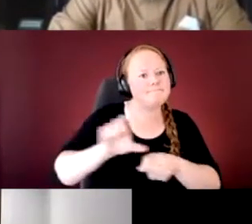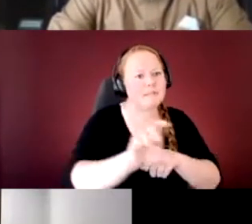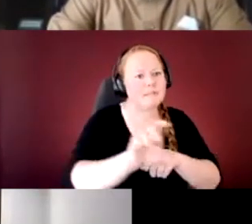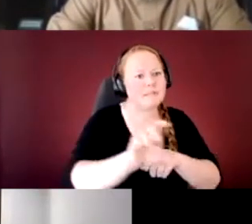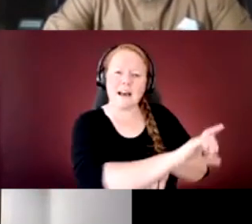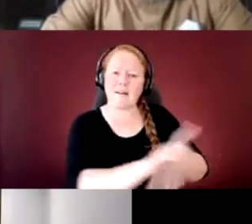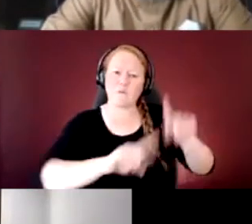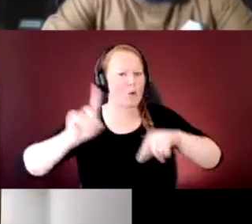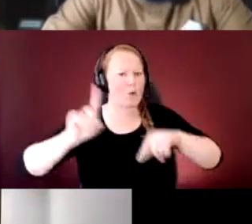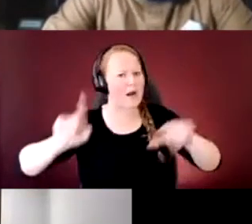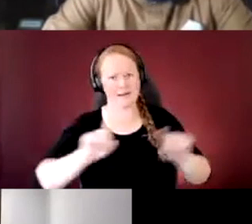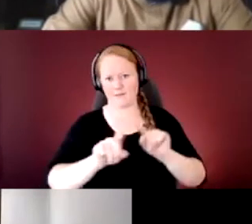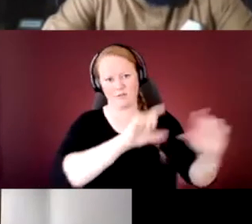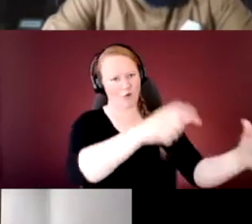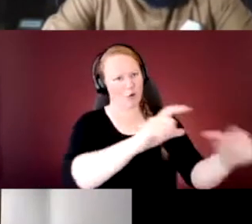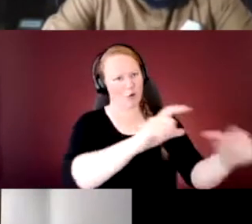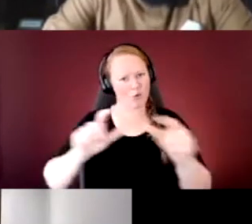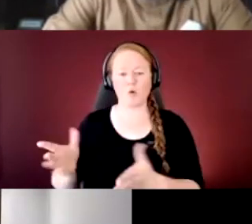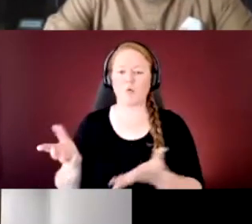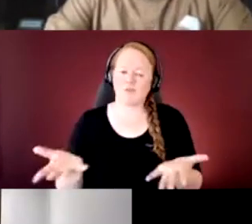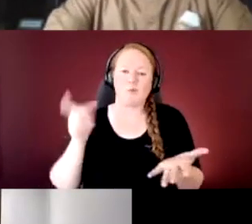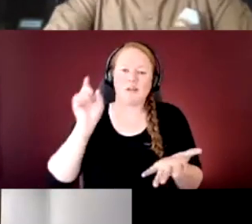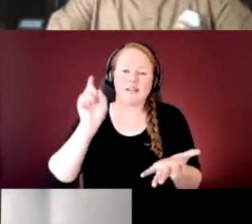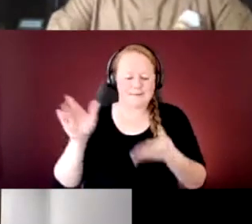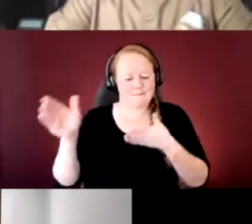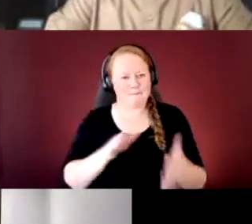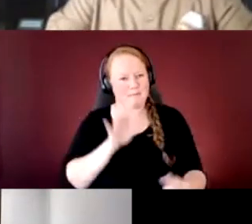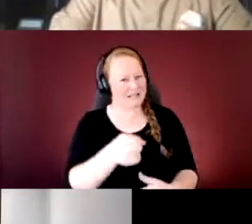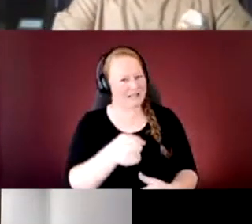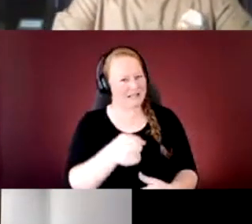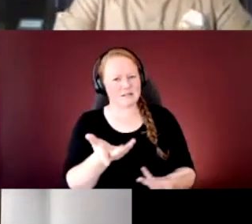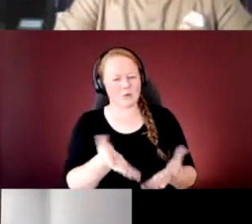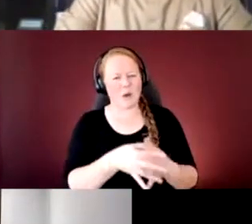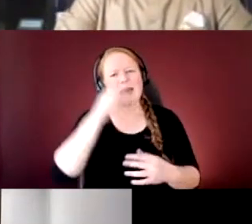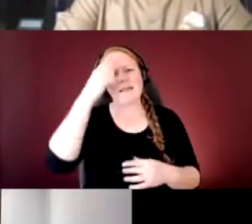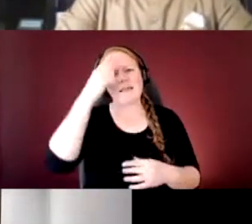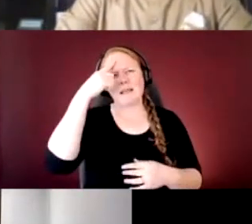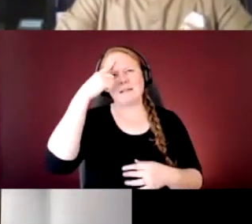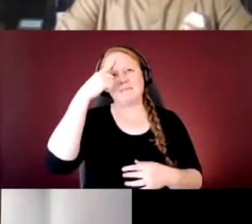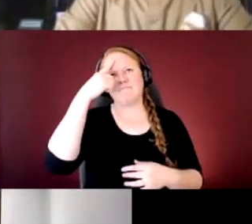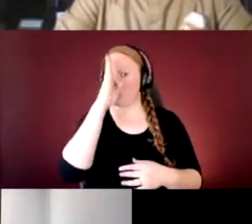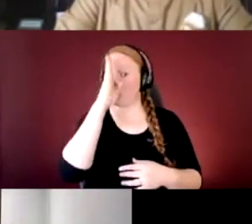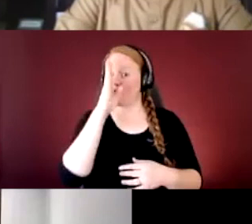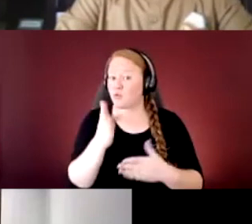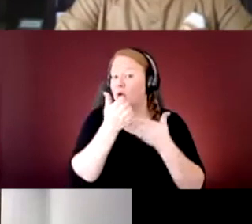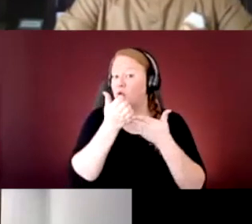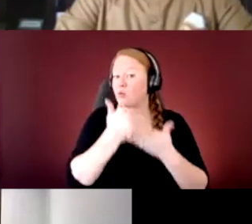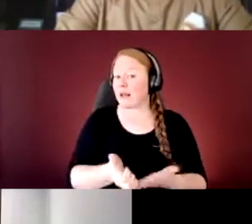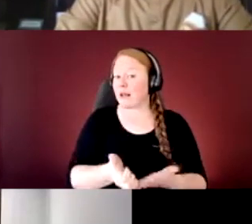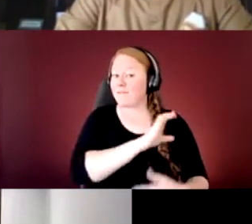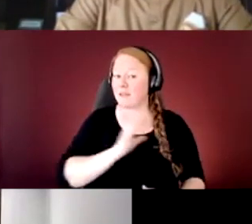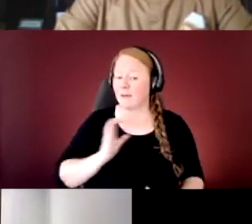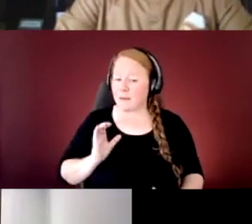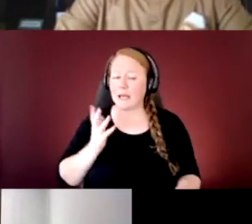coordinate that. So I think for the direct relief committee, then the next steps might